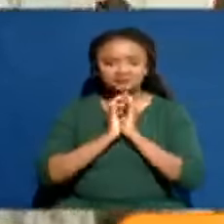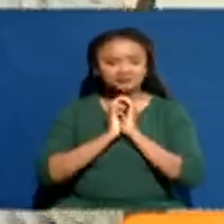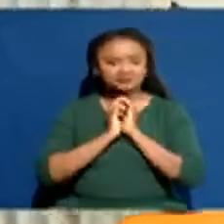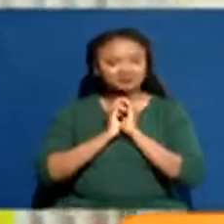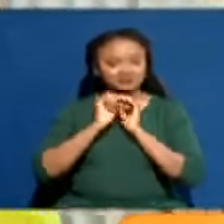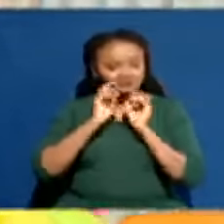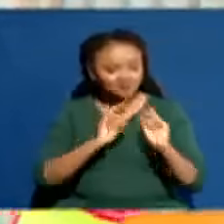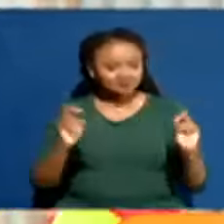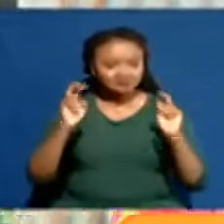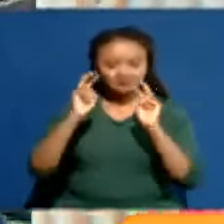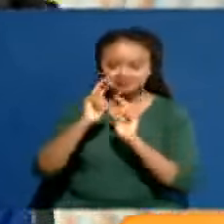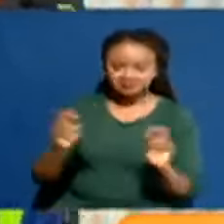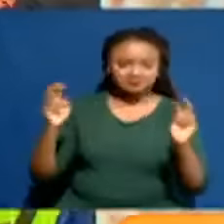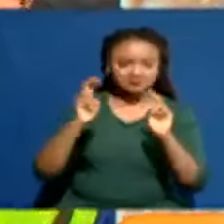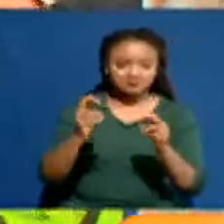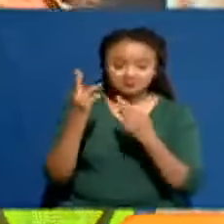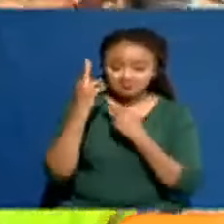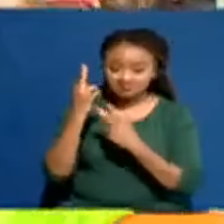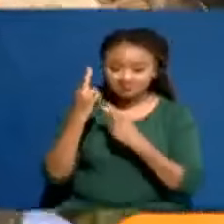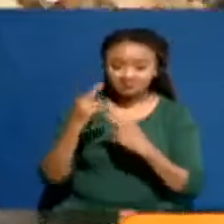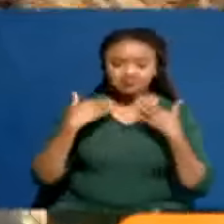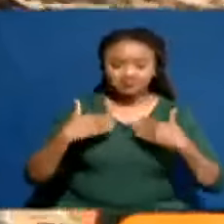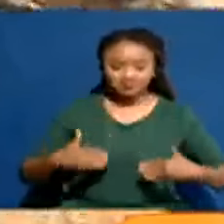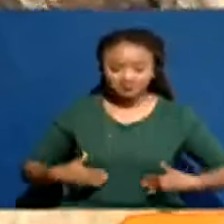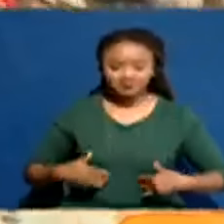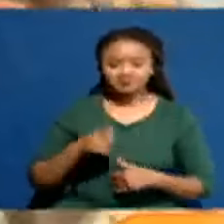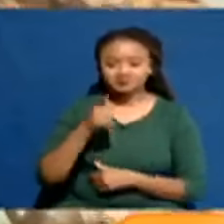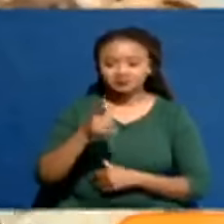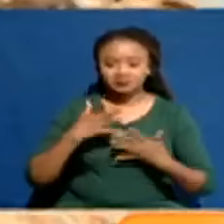and every stone, hoping to retrieve bodies of